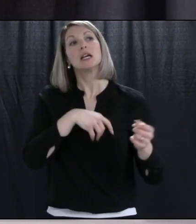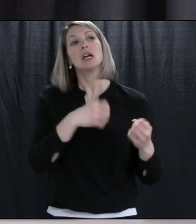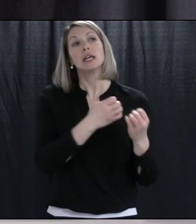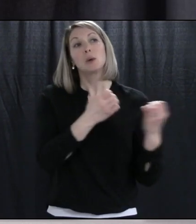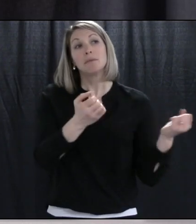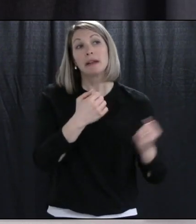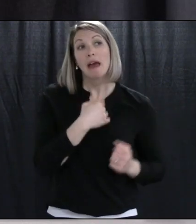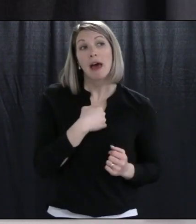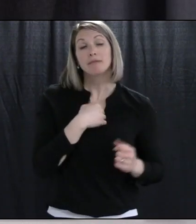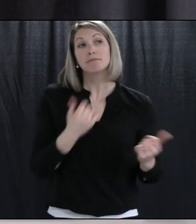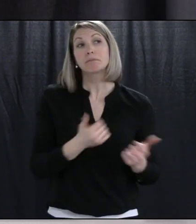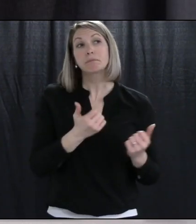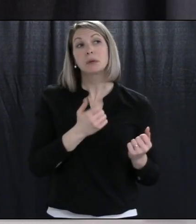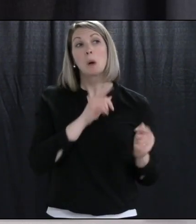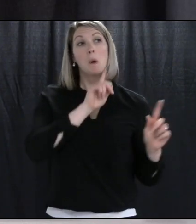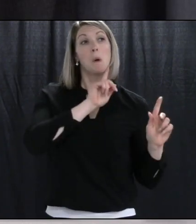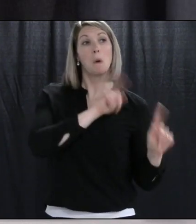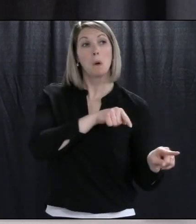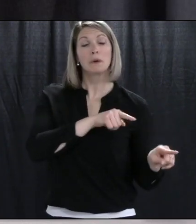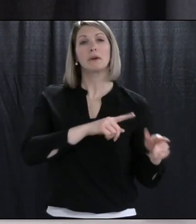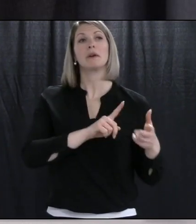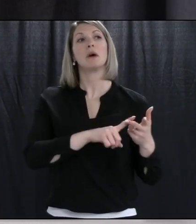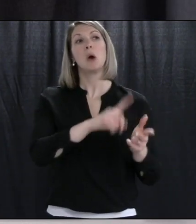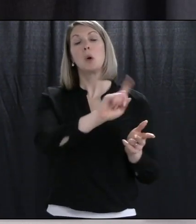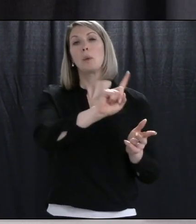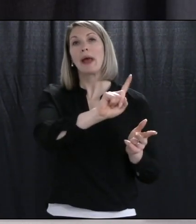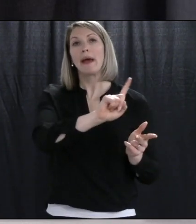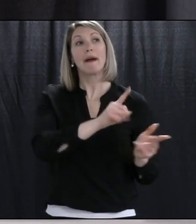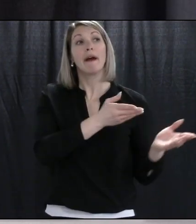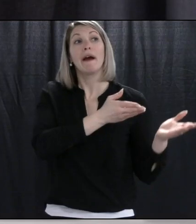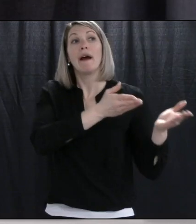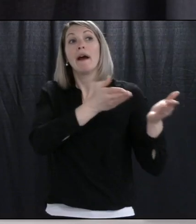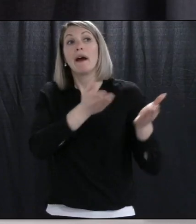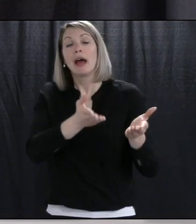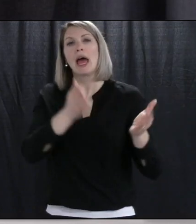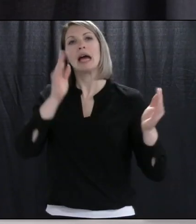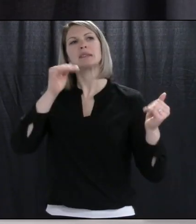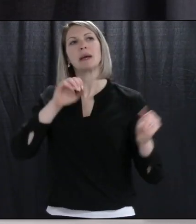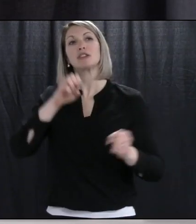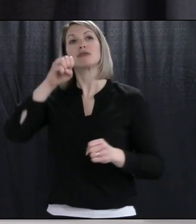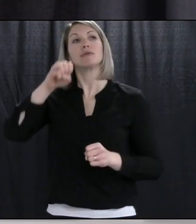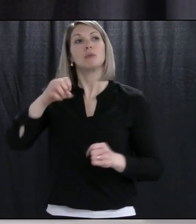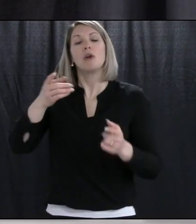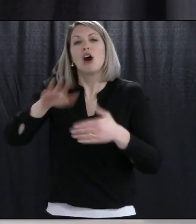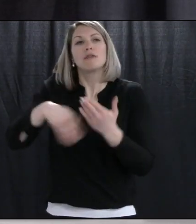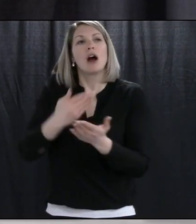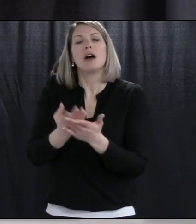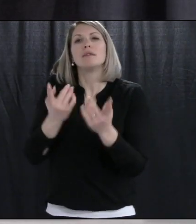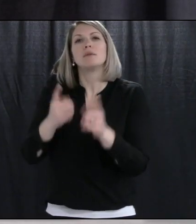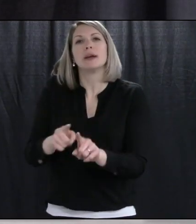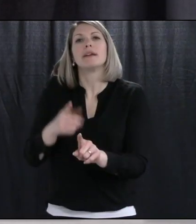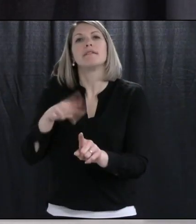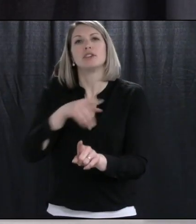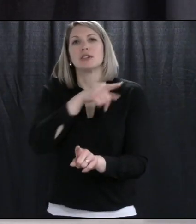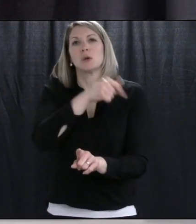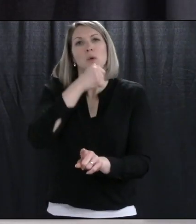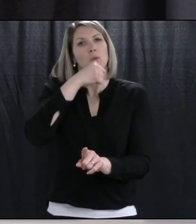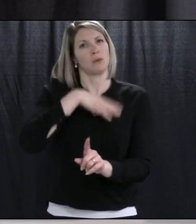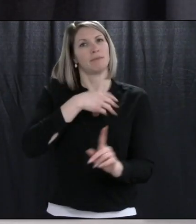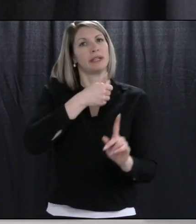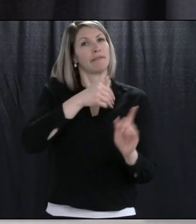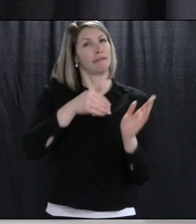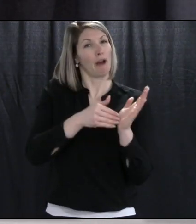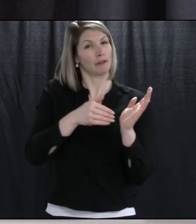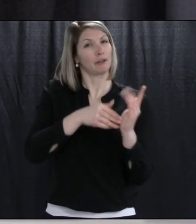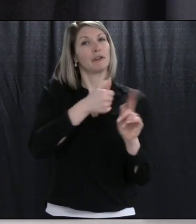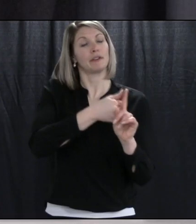we have ordered, where they are, what the numbers are, and when we can expect delivery dates. We had heard concerns raised